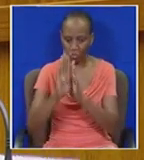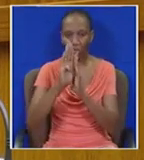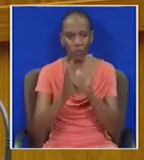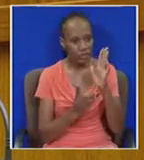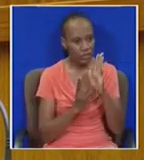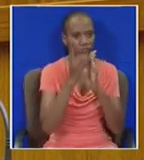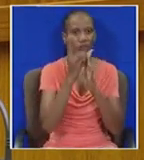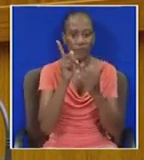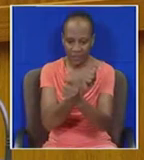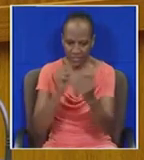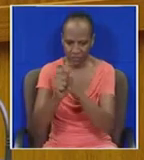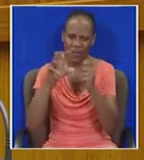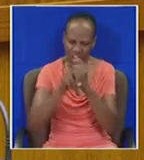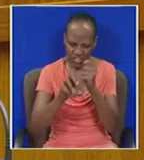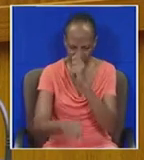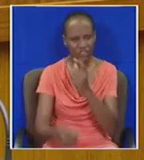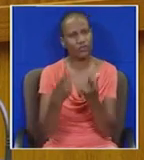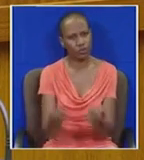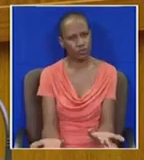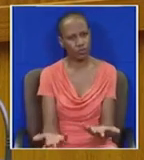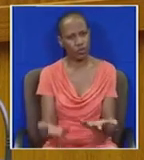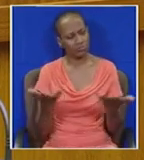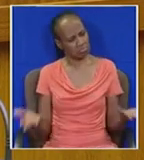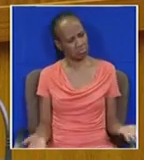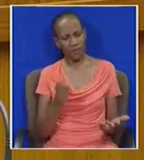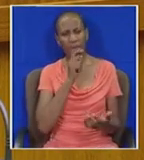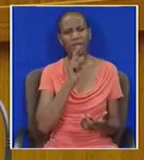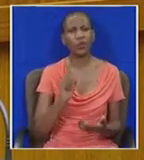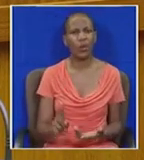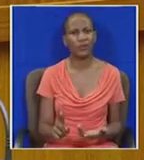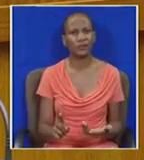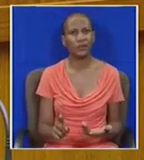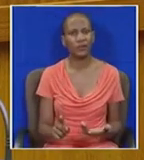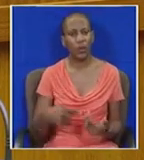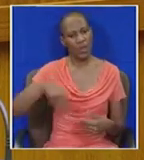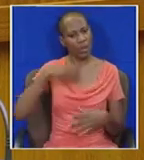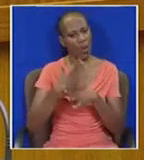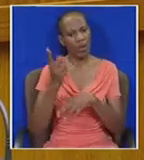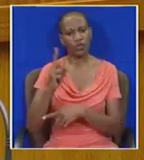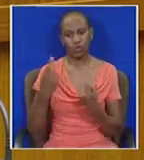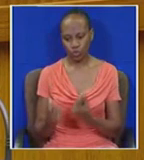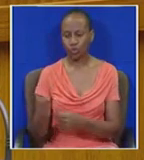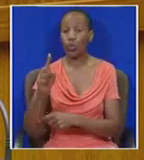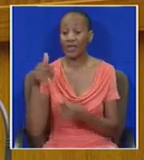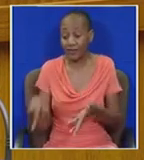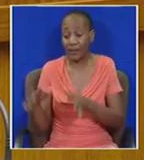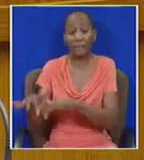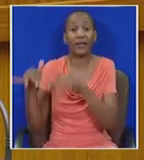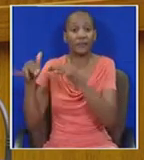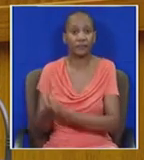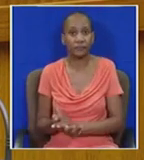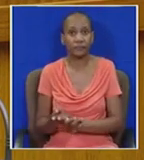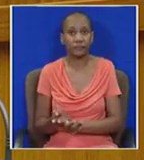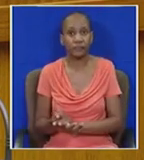development, and transformation. What does this then mean for our work here in Parliament? For the remainder of this